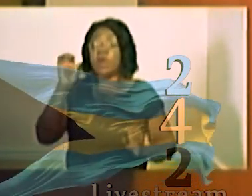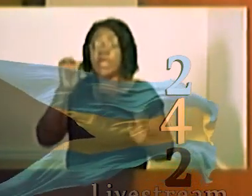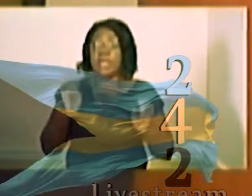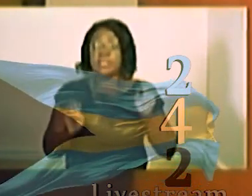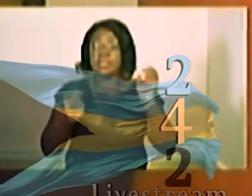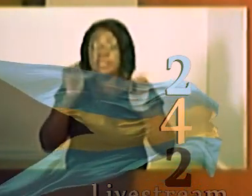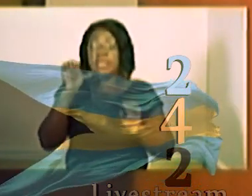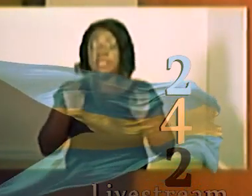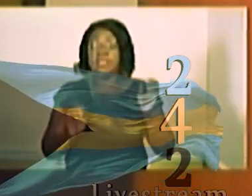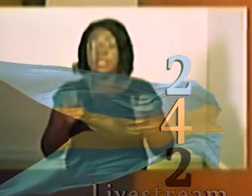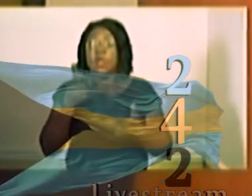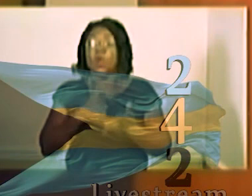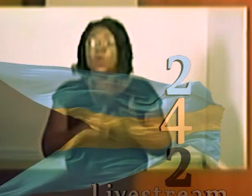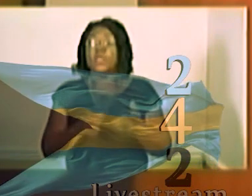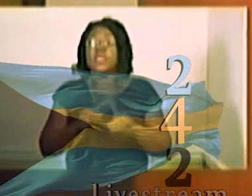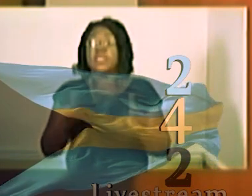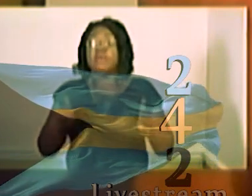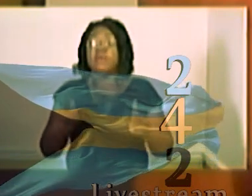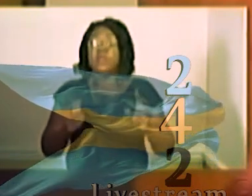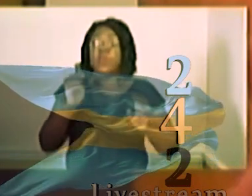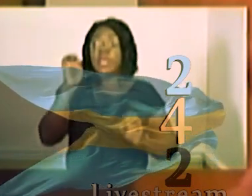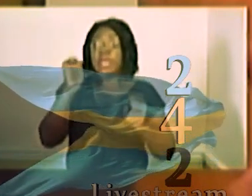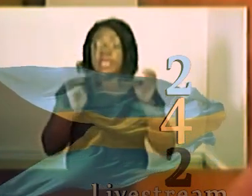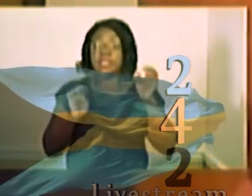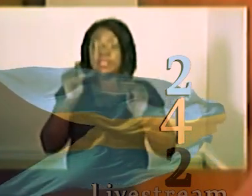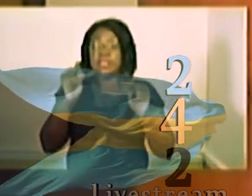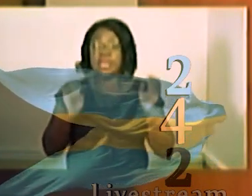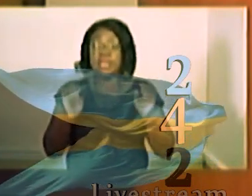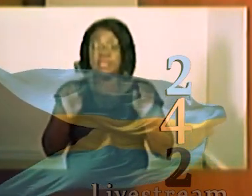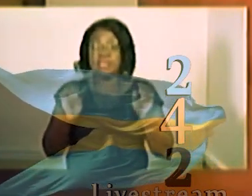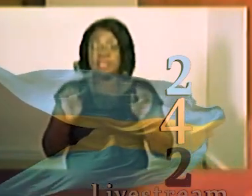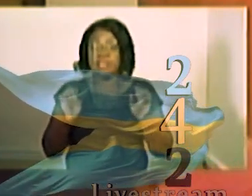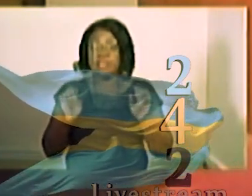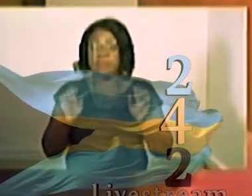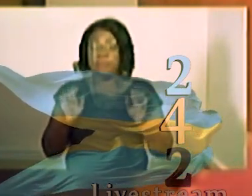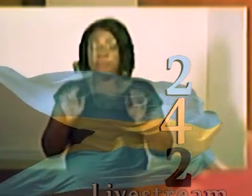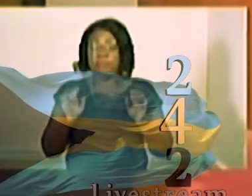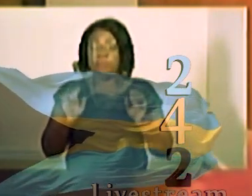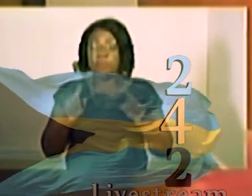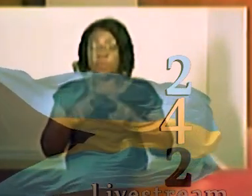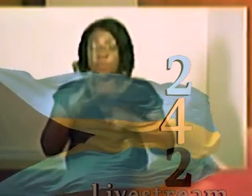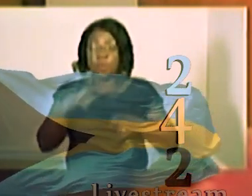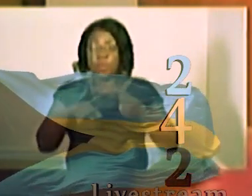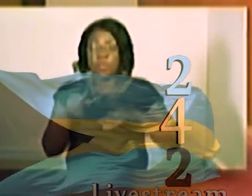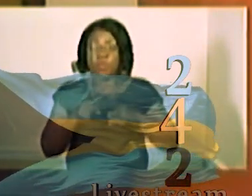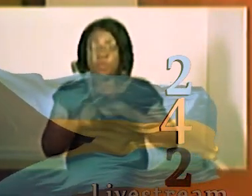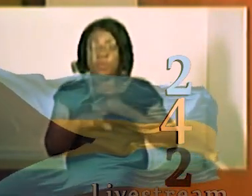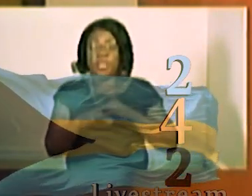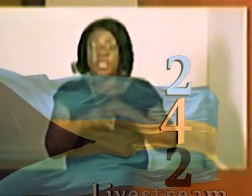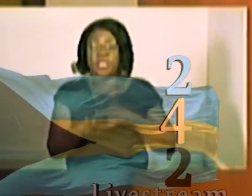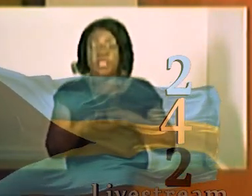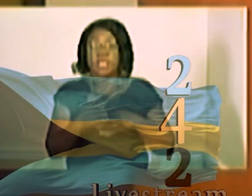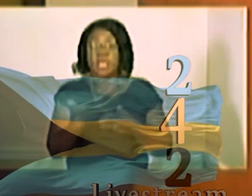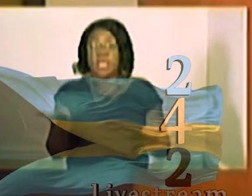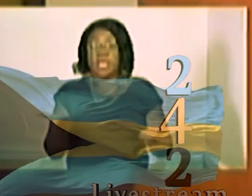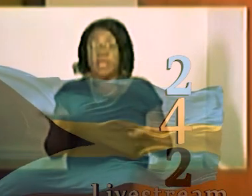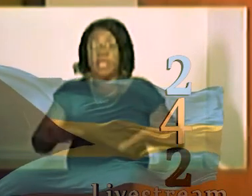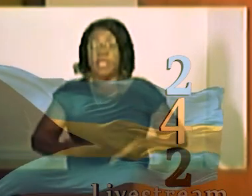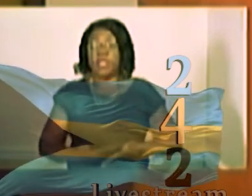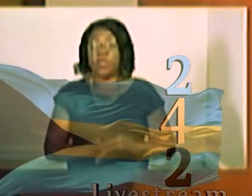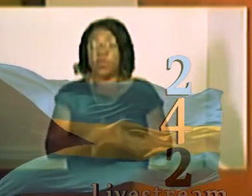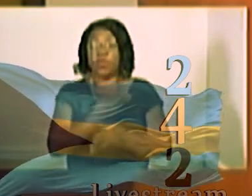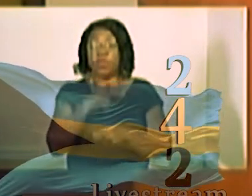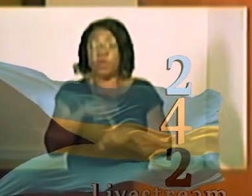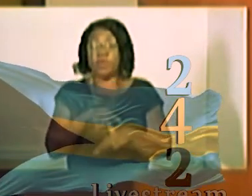between exercising and relaxing regulations to go to the beach here in New Providence? Is there